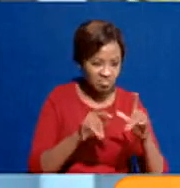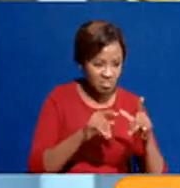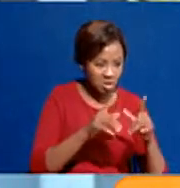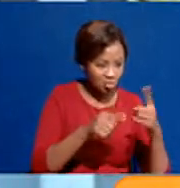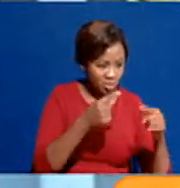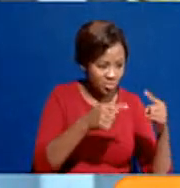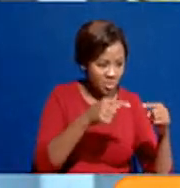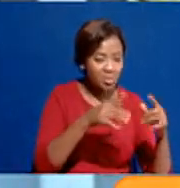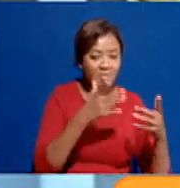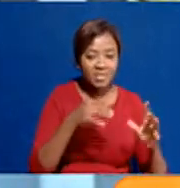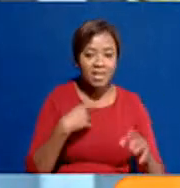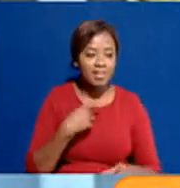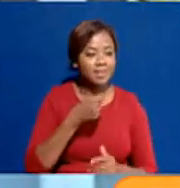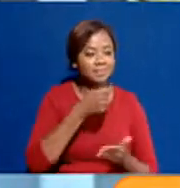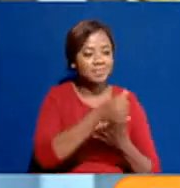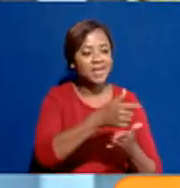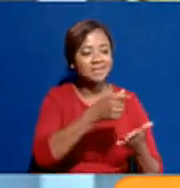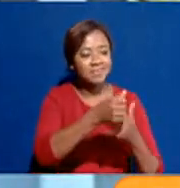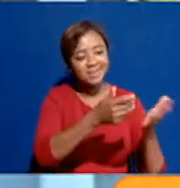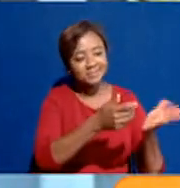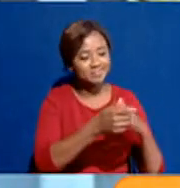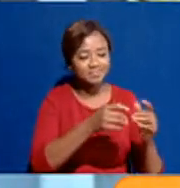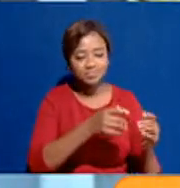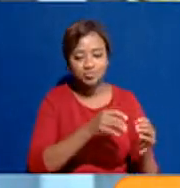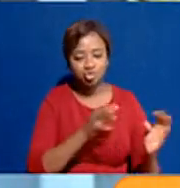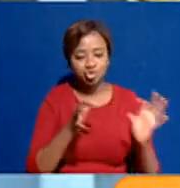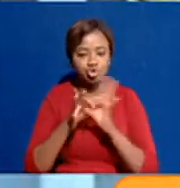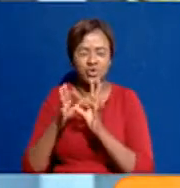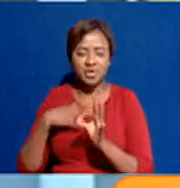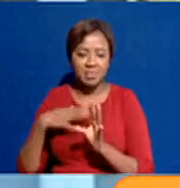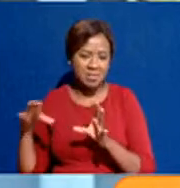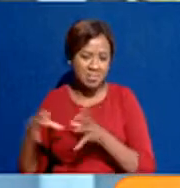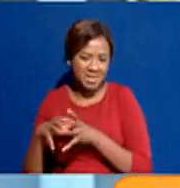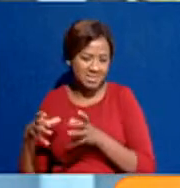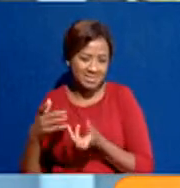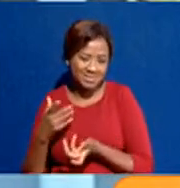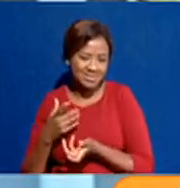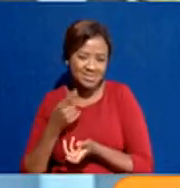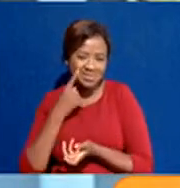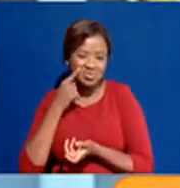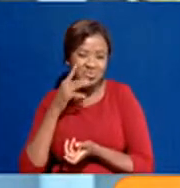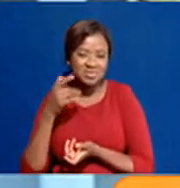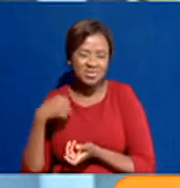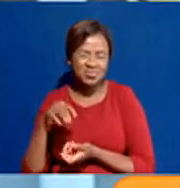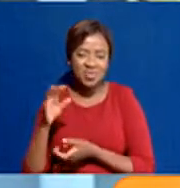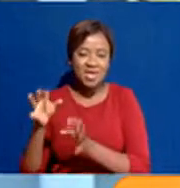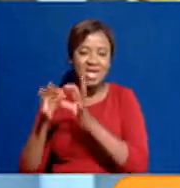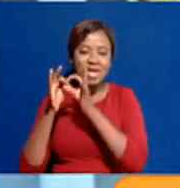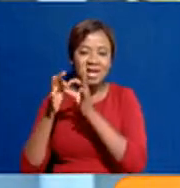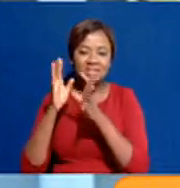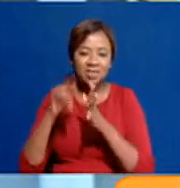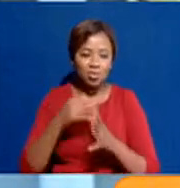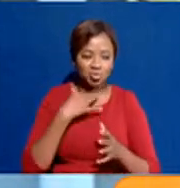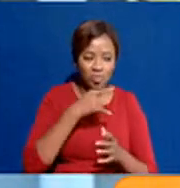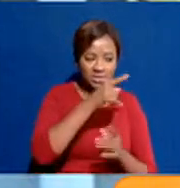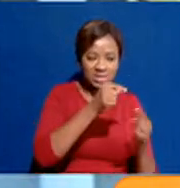and get them to defect. We have this culture of weakening the opposition.